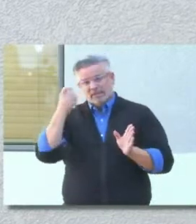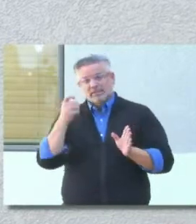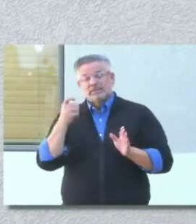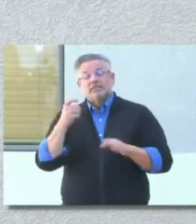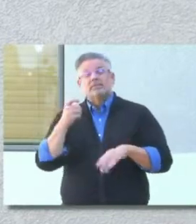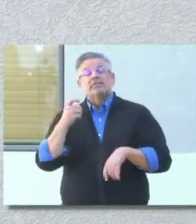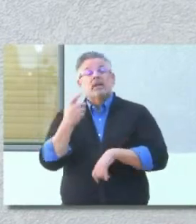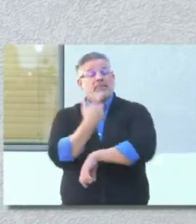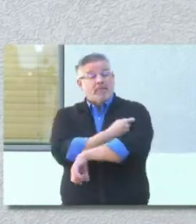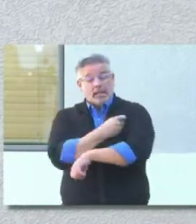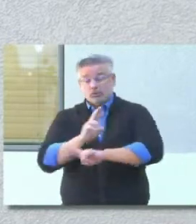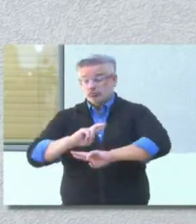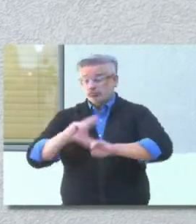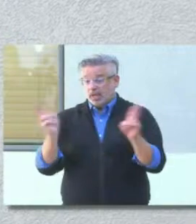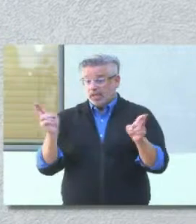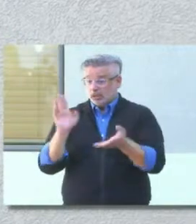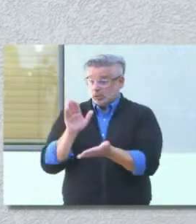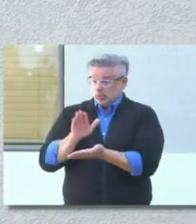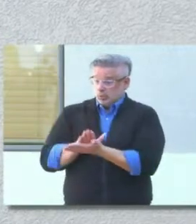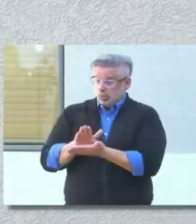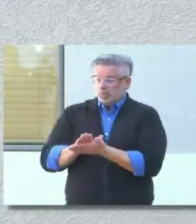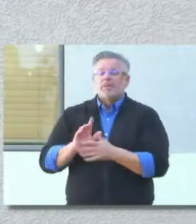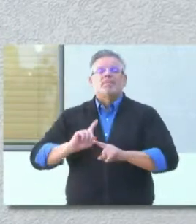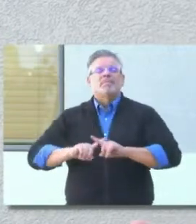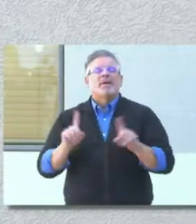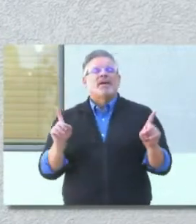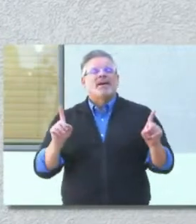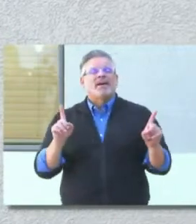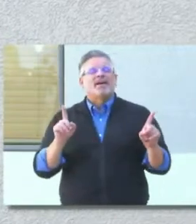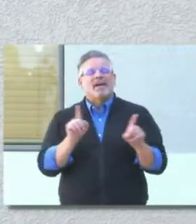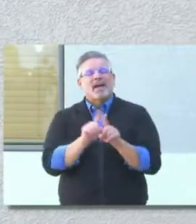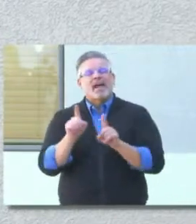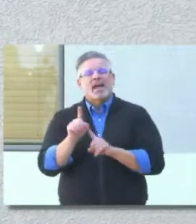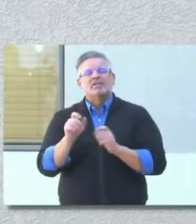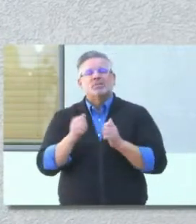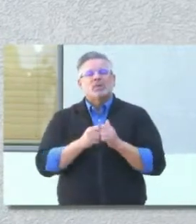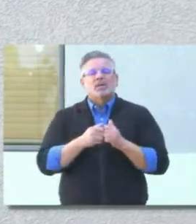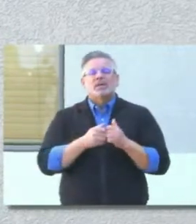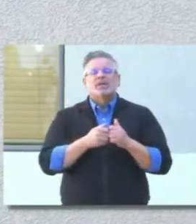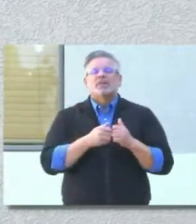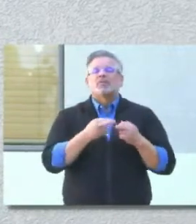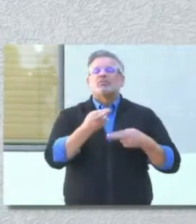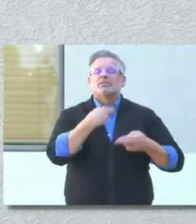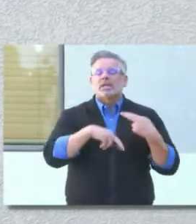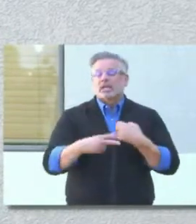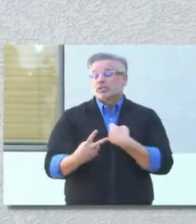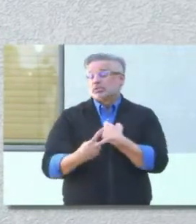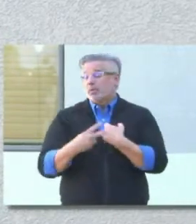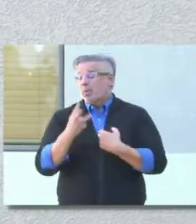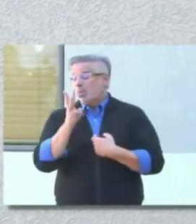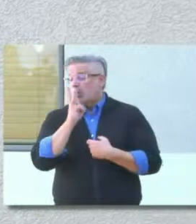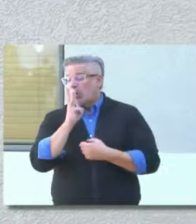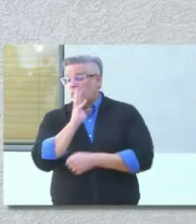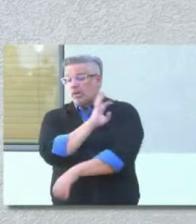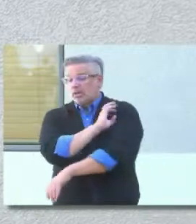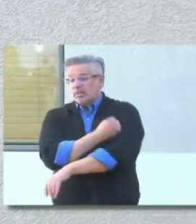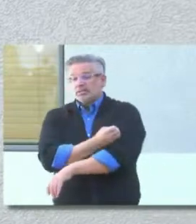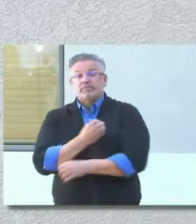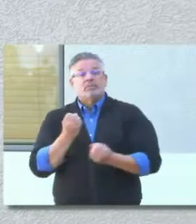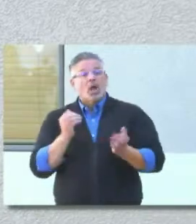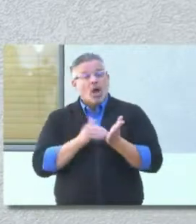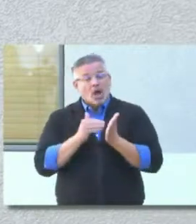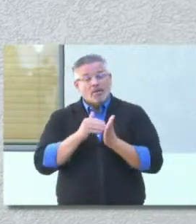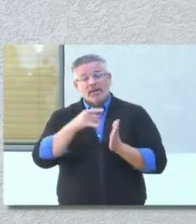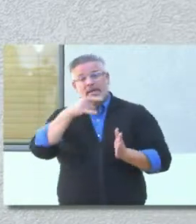vaccines are available and available through schools, but because just as with recycling, just as with conserving water and energy, a lot of